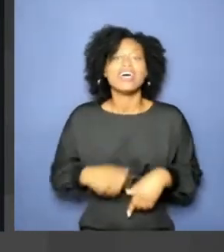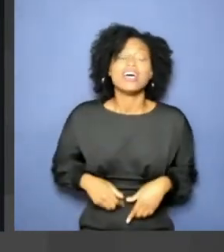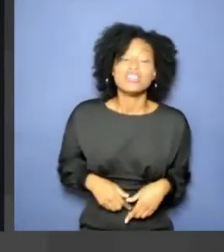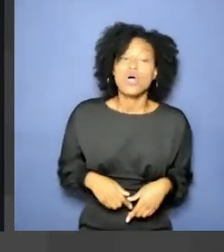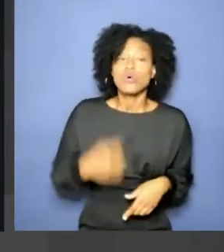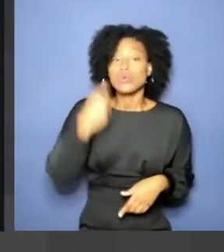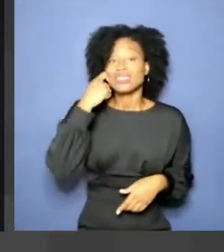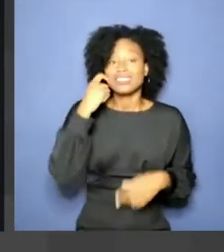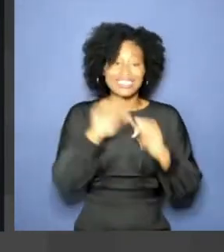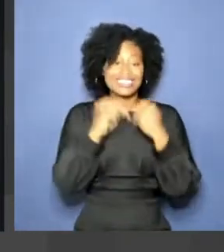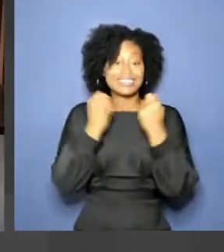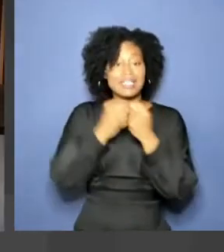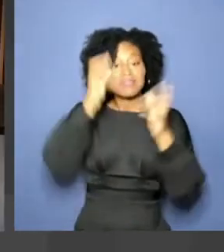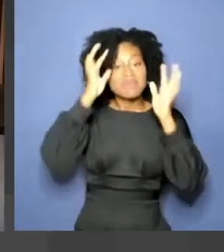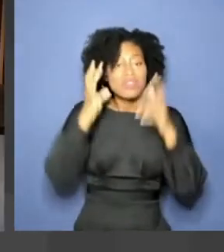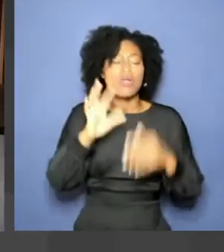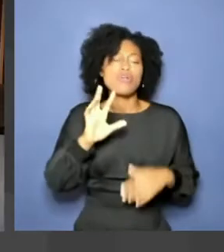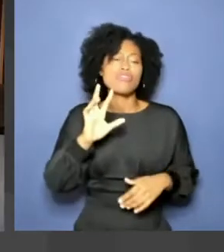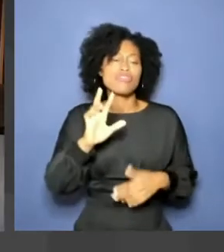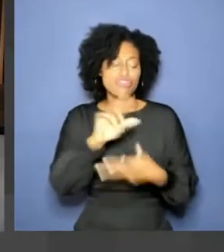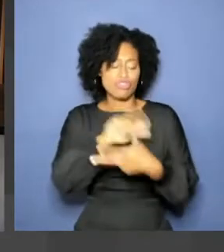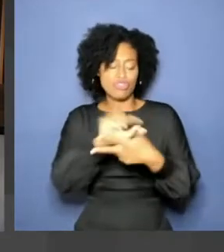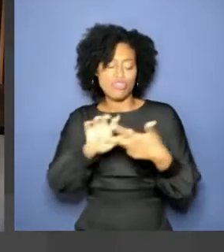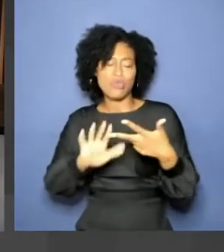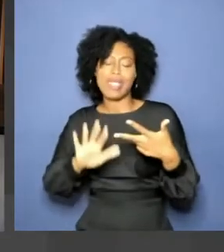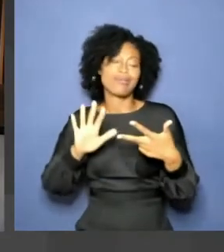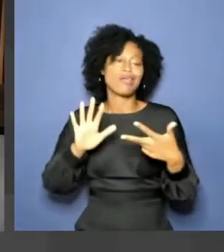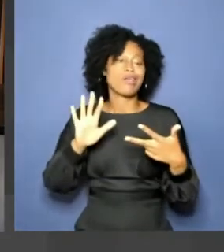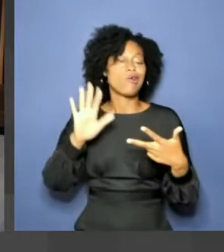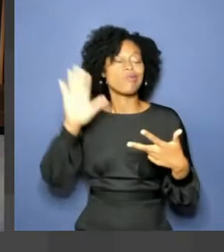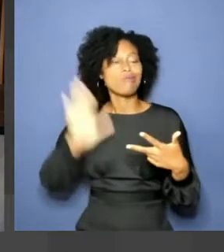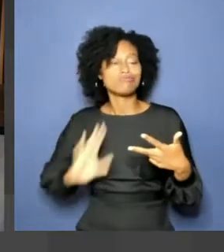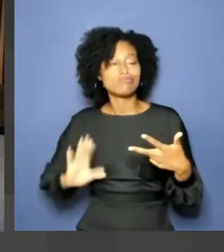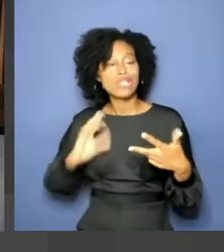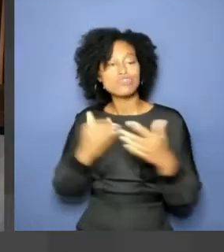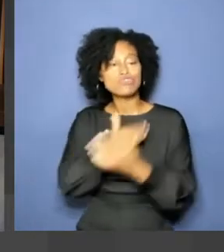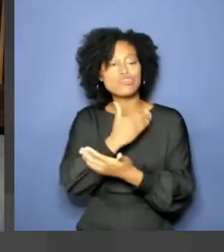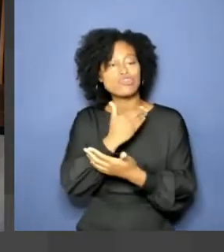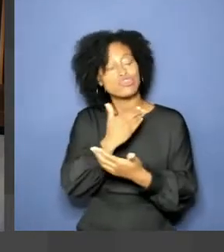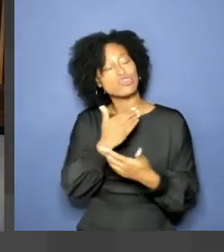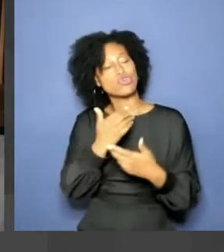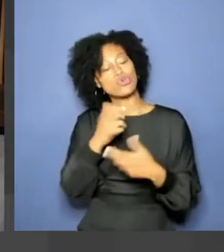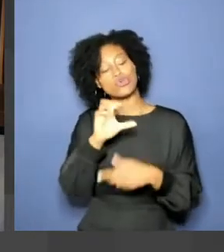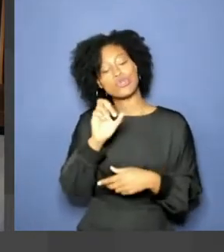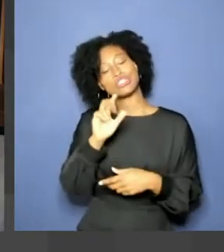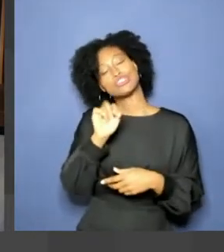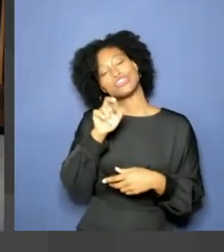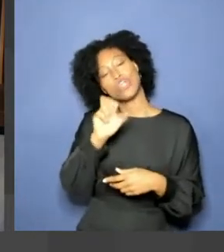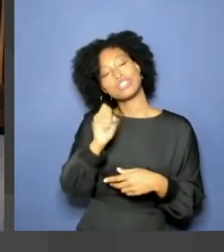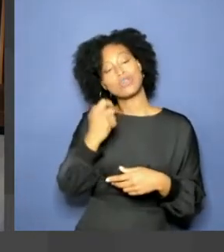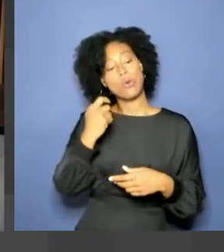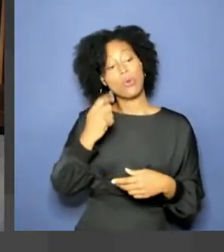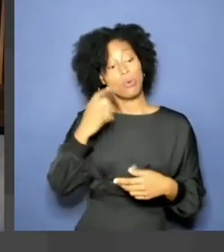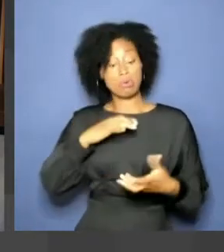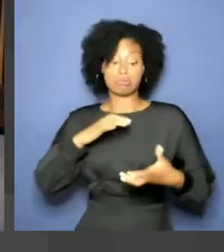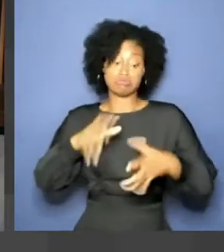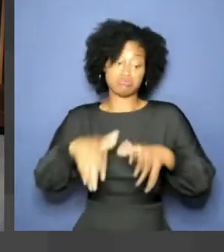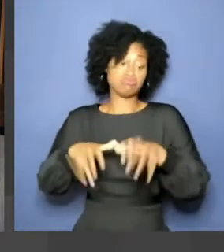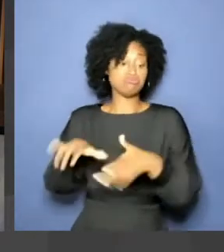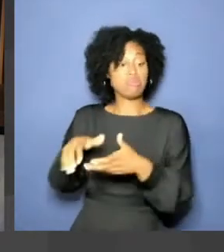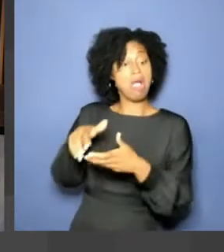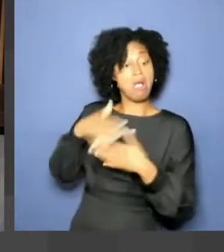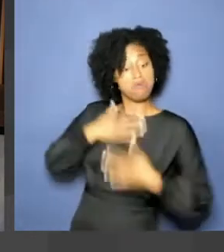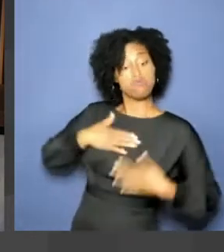with 3 lovely creatures that we believe that players will enjoy interacting with. And they are the